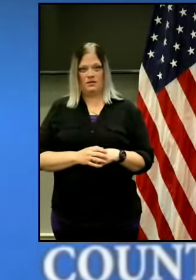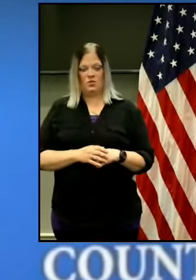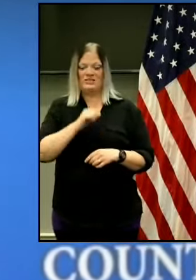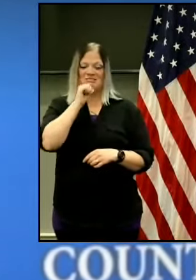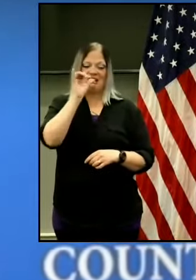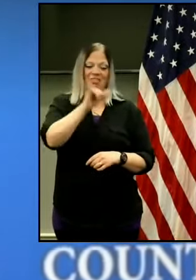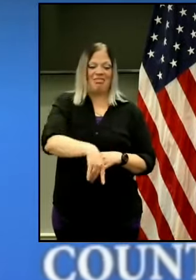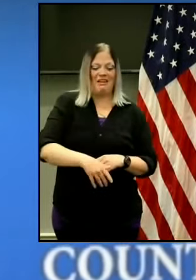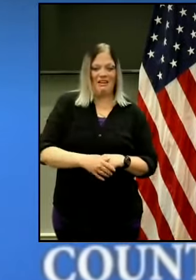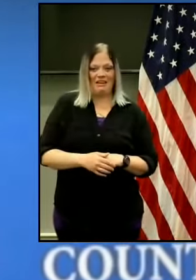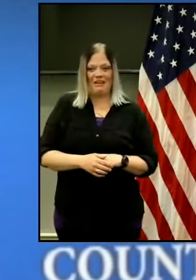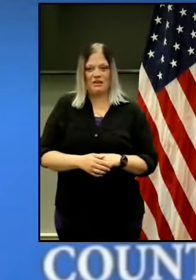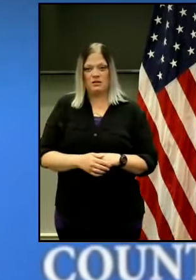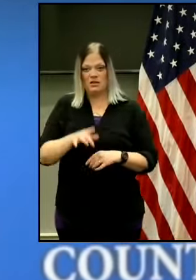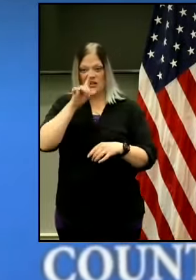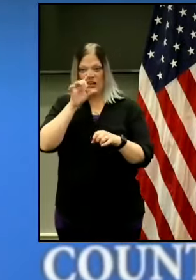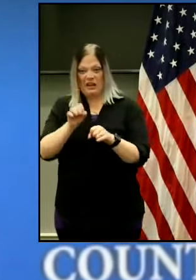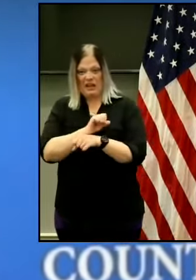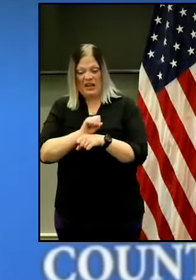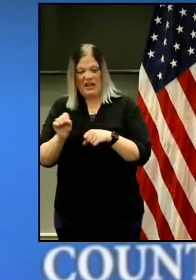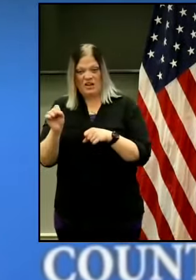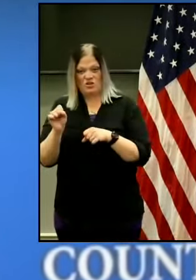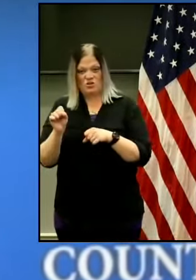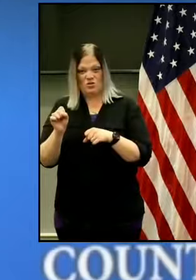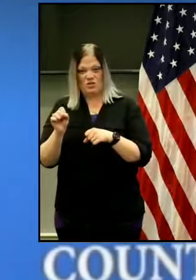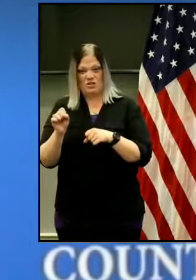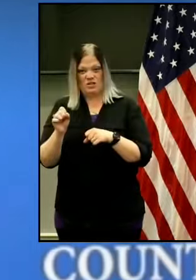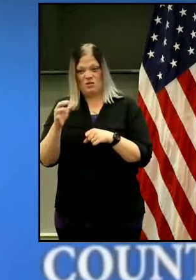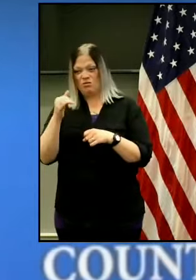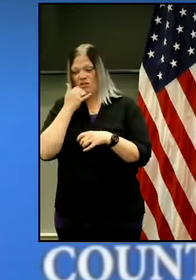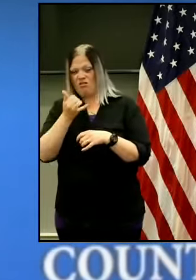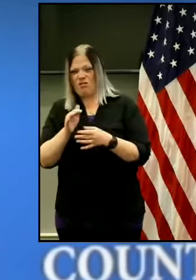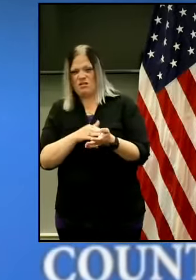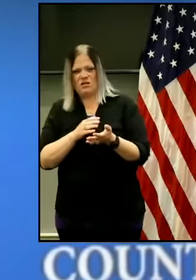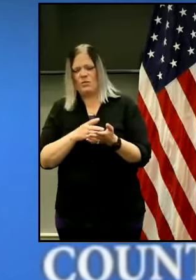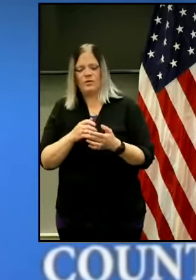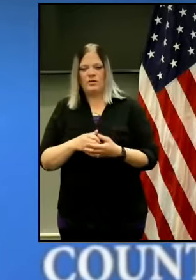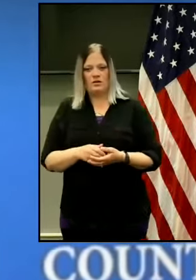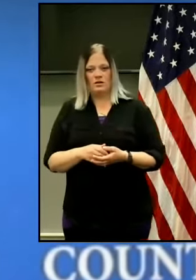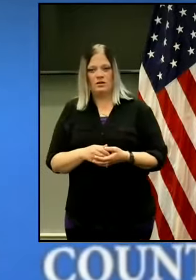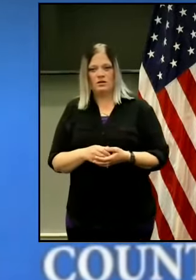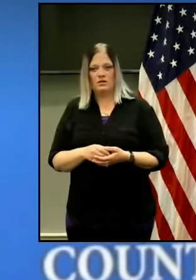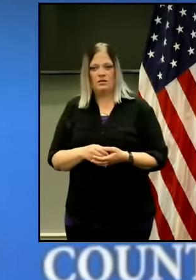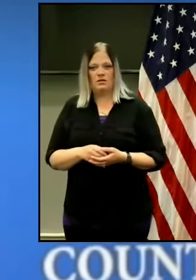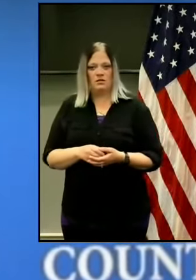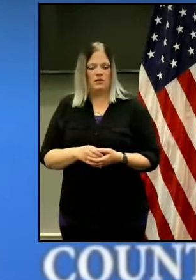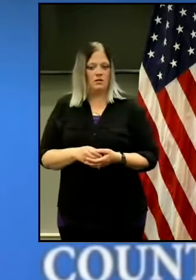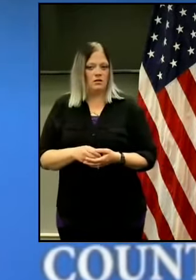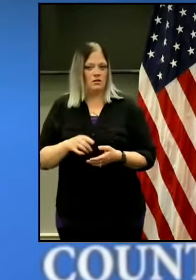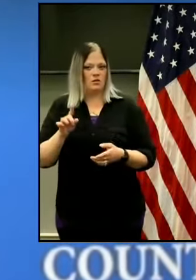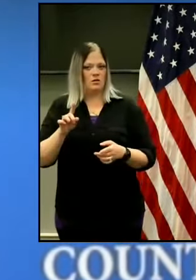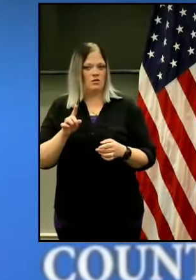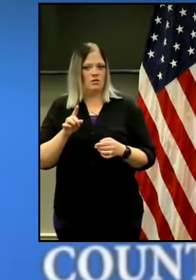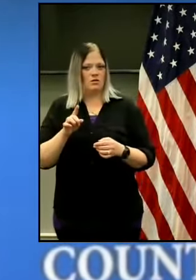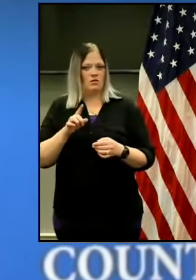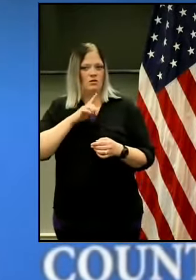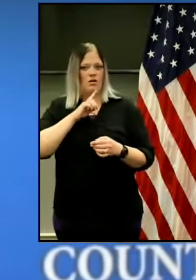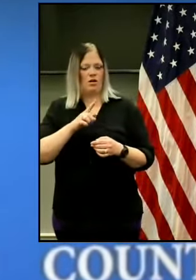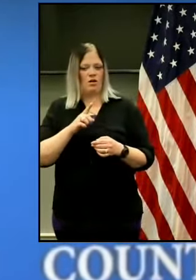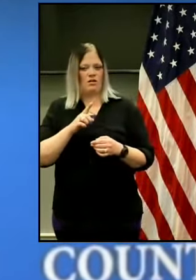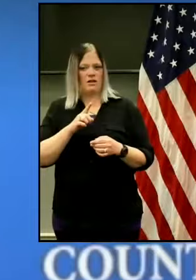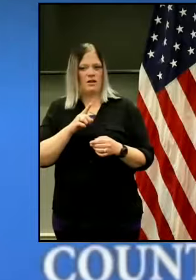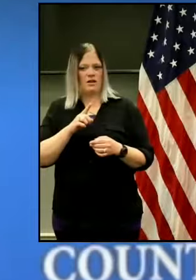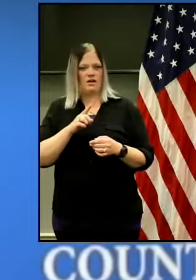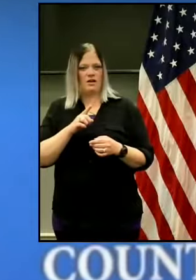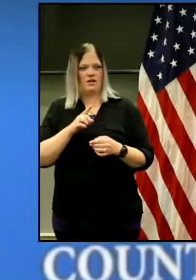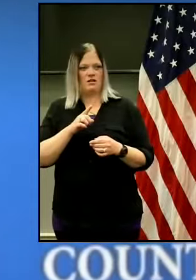this? They actually come in now or call their doctor? Are they just coming forward a little earlier in the